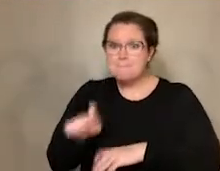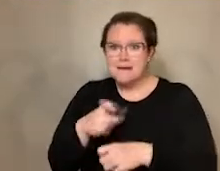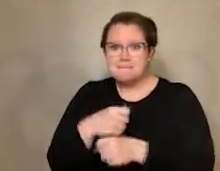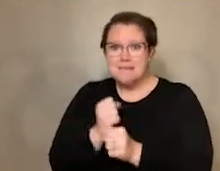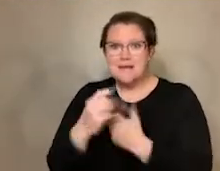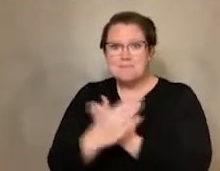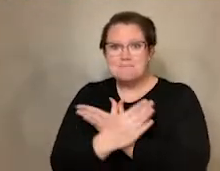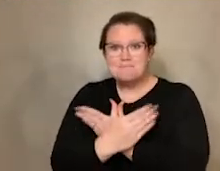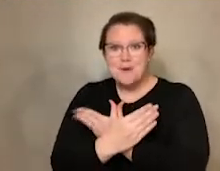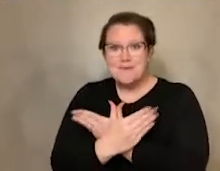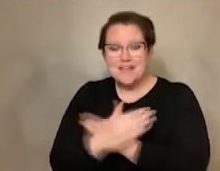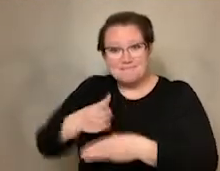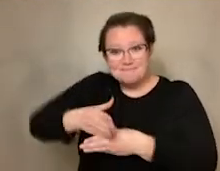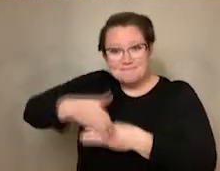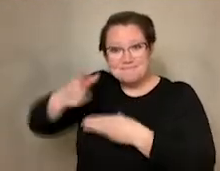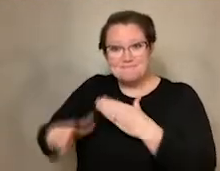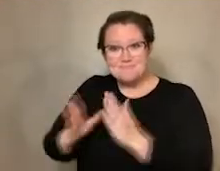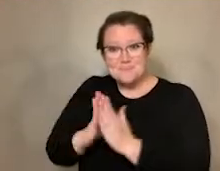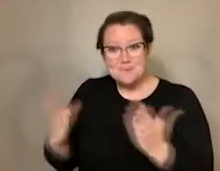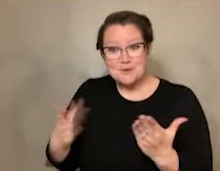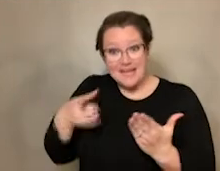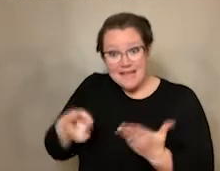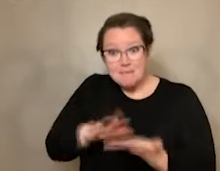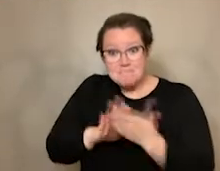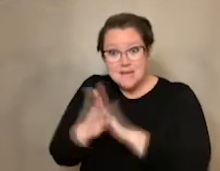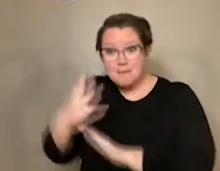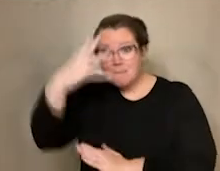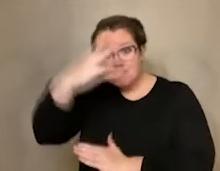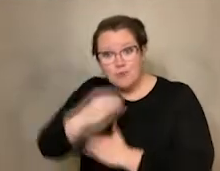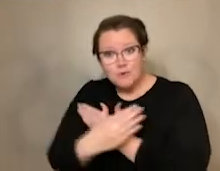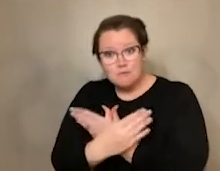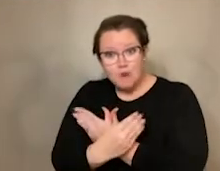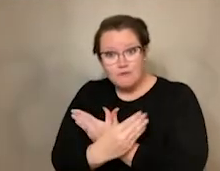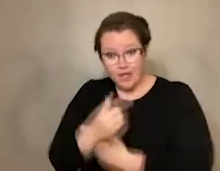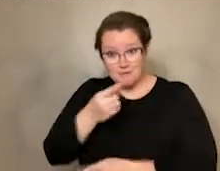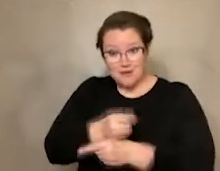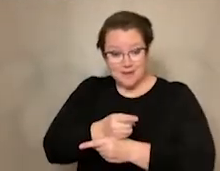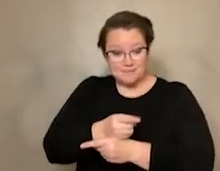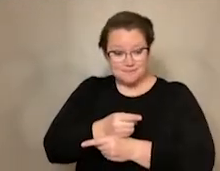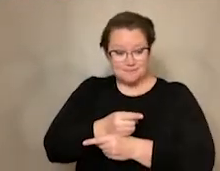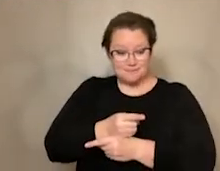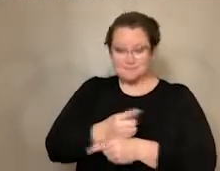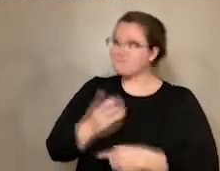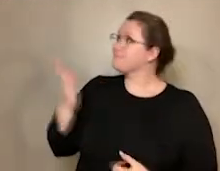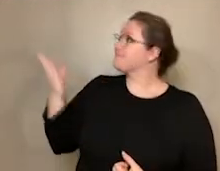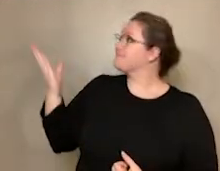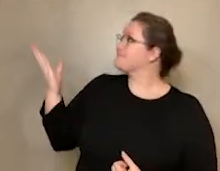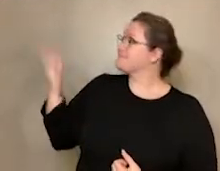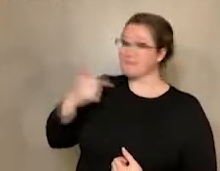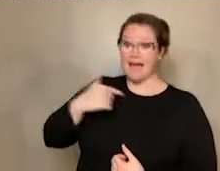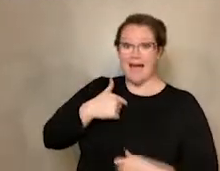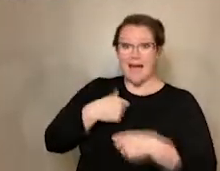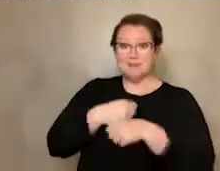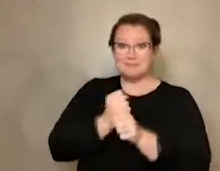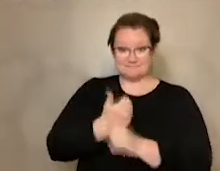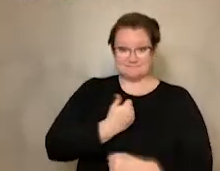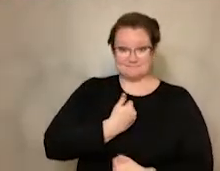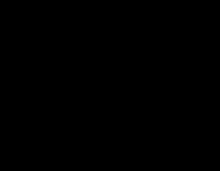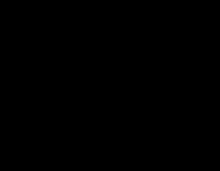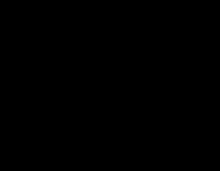And just as important for other people to recognize those things to you, or actually more important, is that you can recognize those things in yourself.